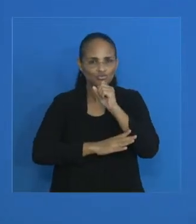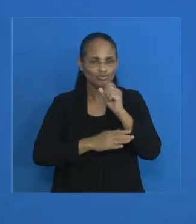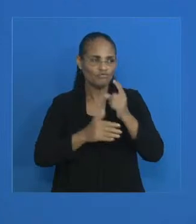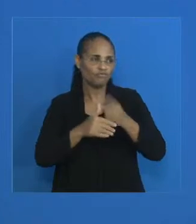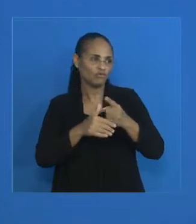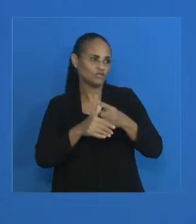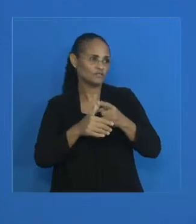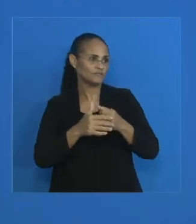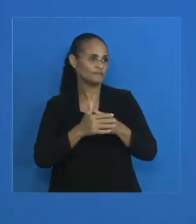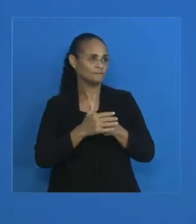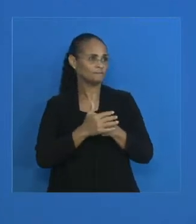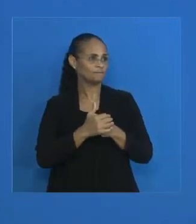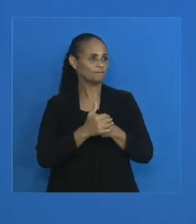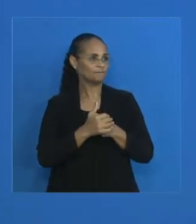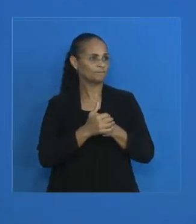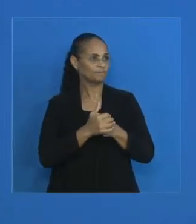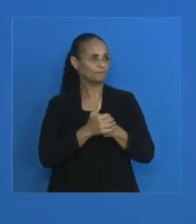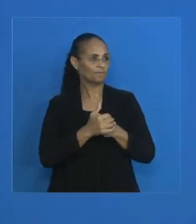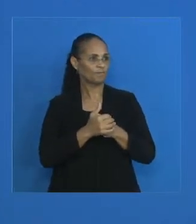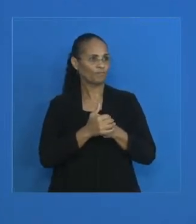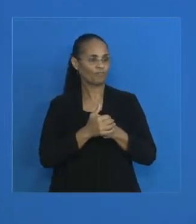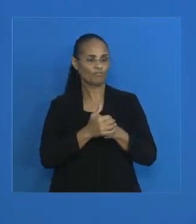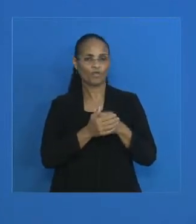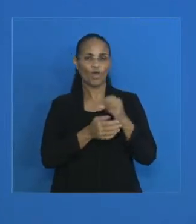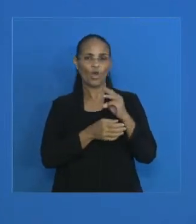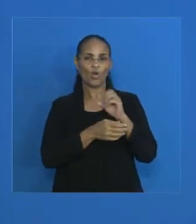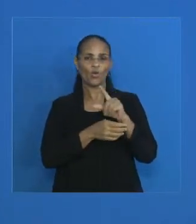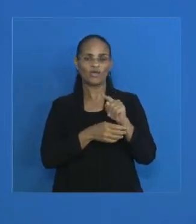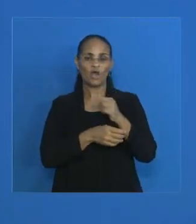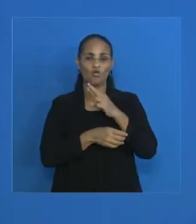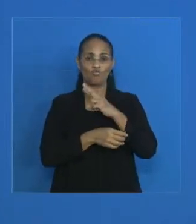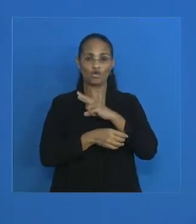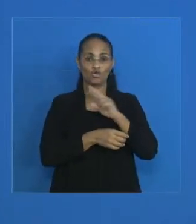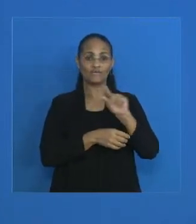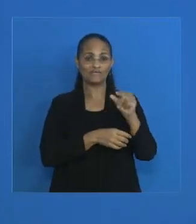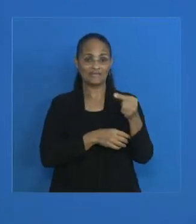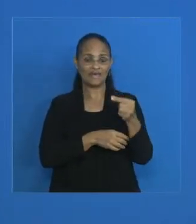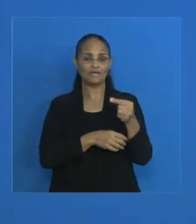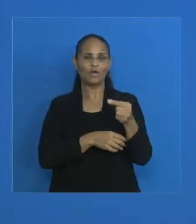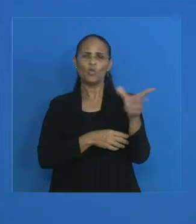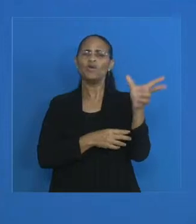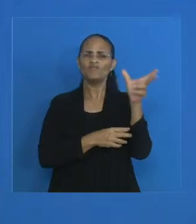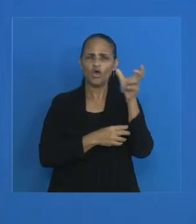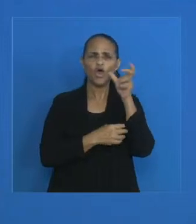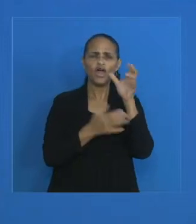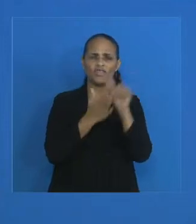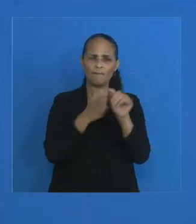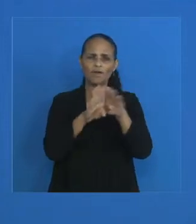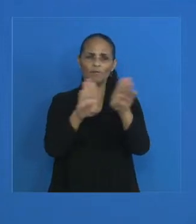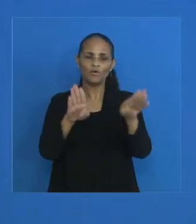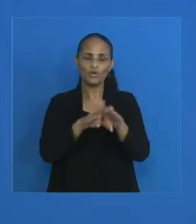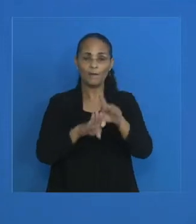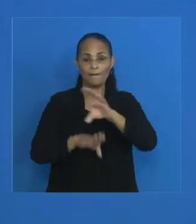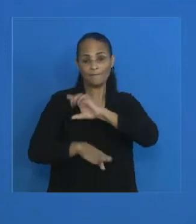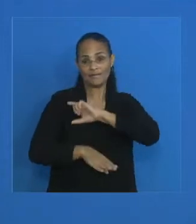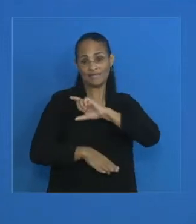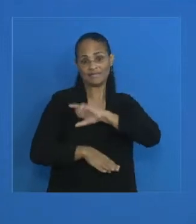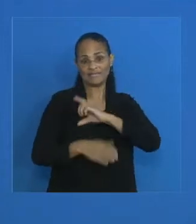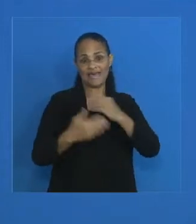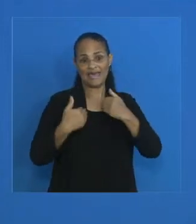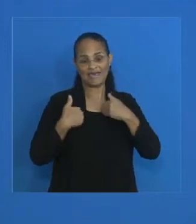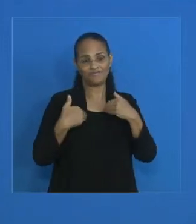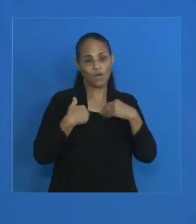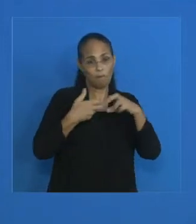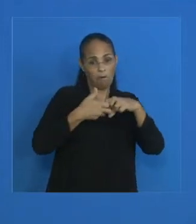Dr. Kashar. Owen Johnson Barnes, Royal Gazette. We have heard that the Bermuda Police Service had some issues with phone